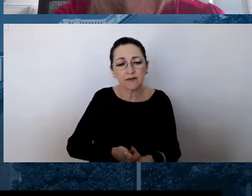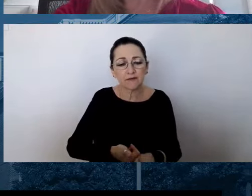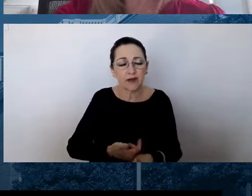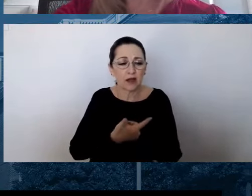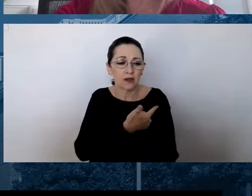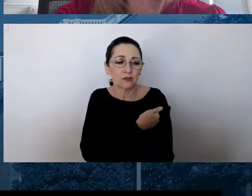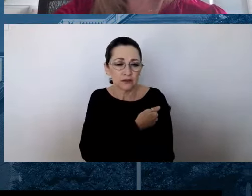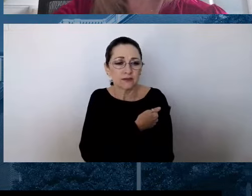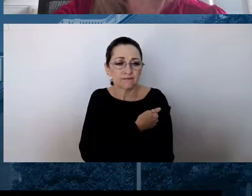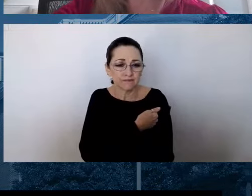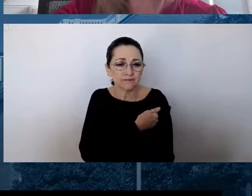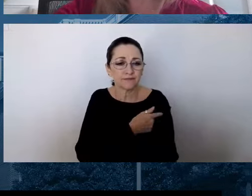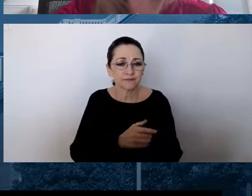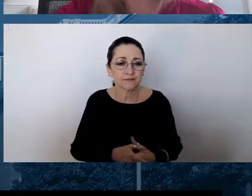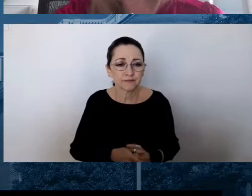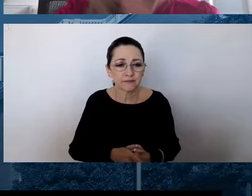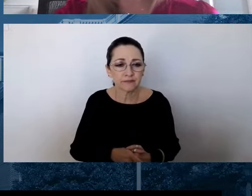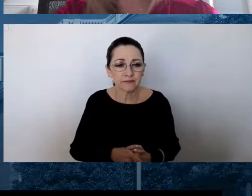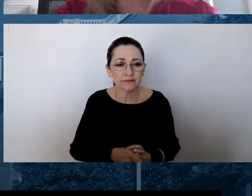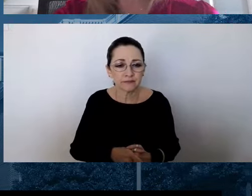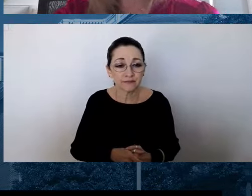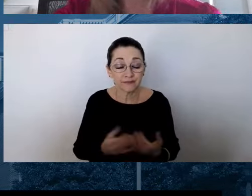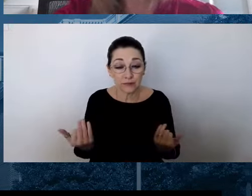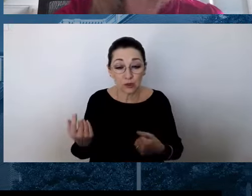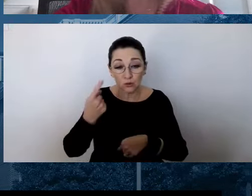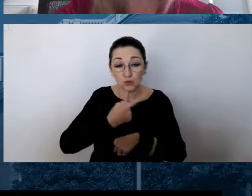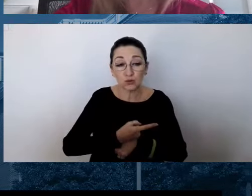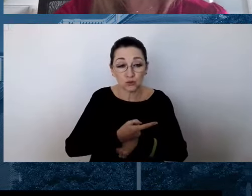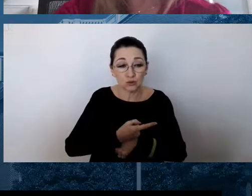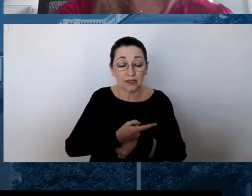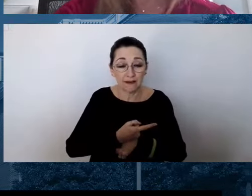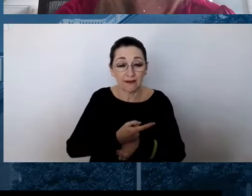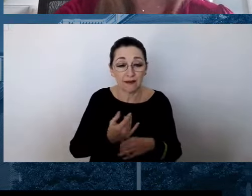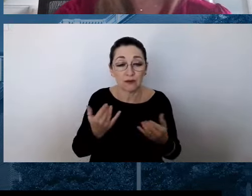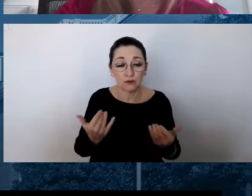sadly hit a milestone number for deaths today with the death